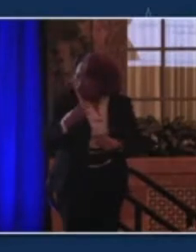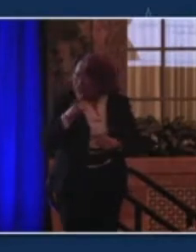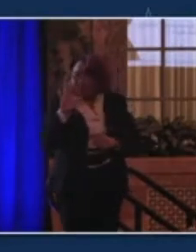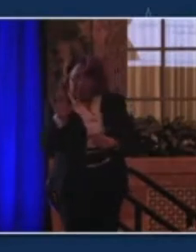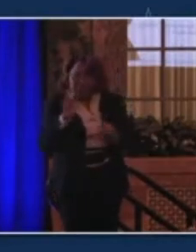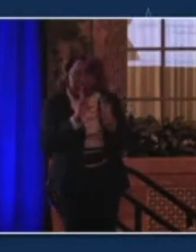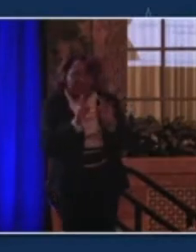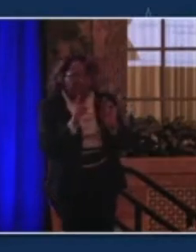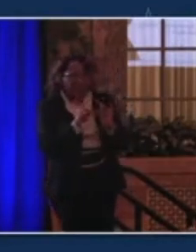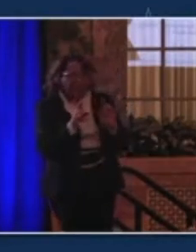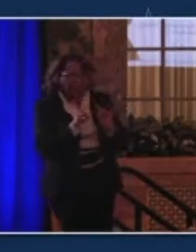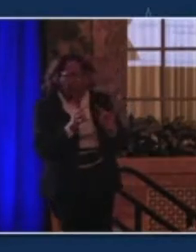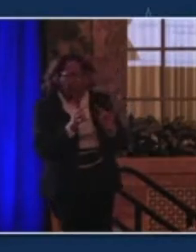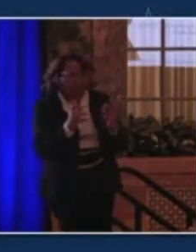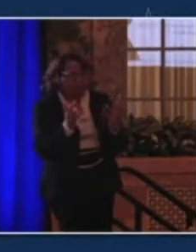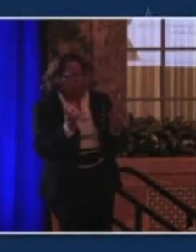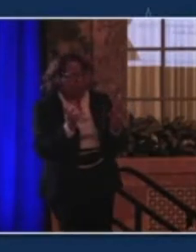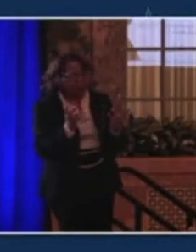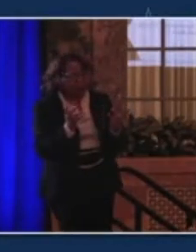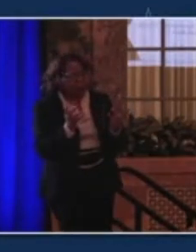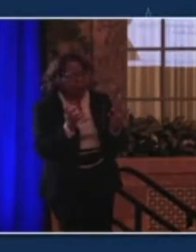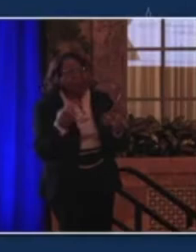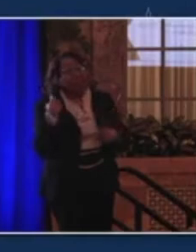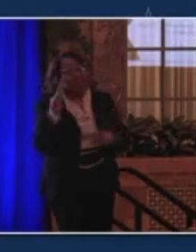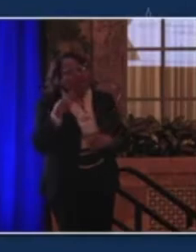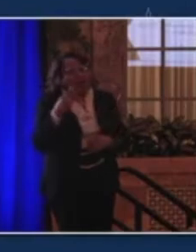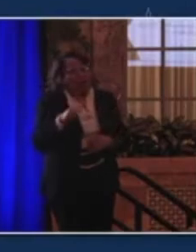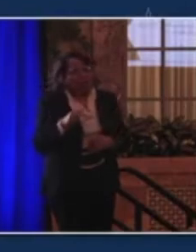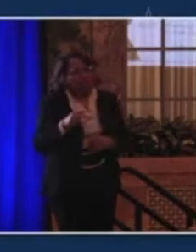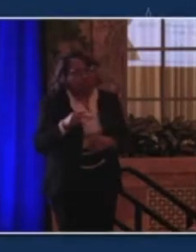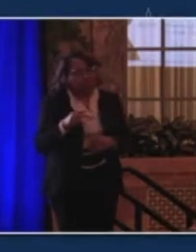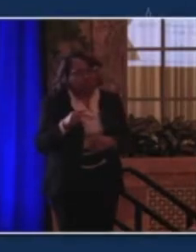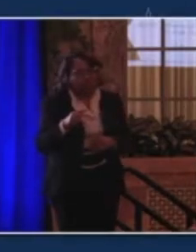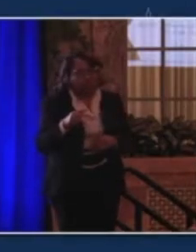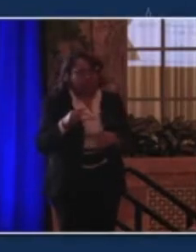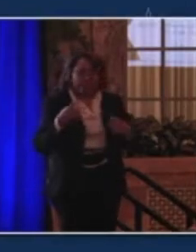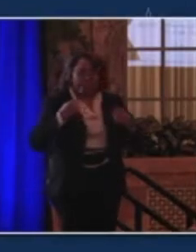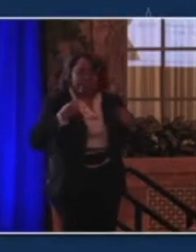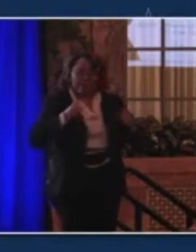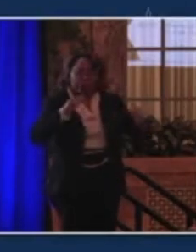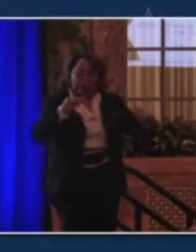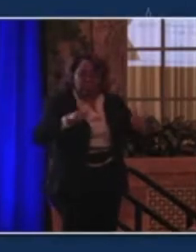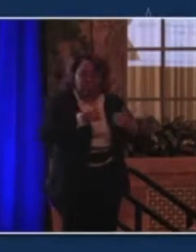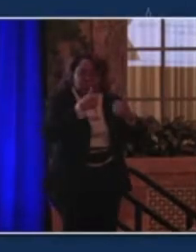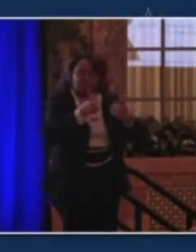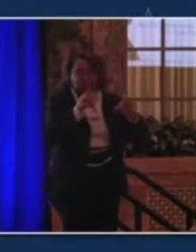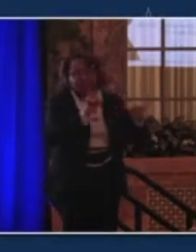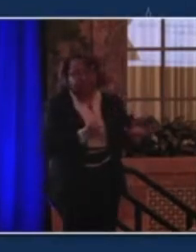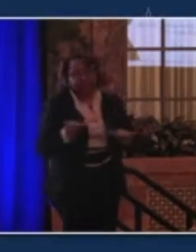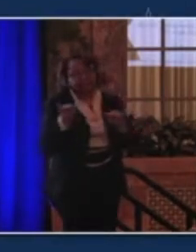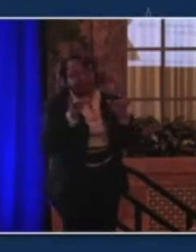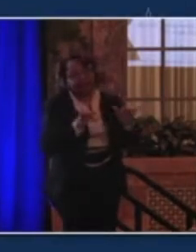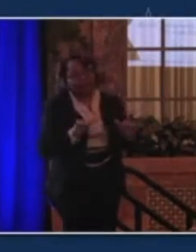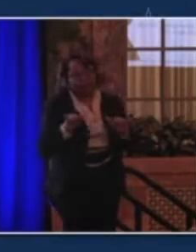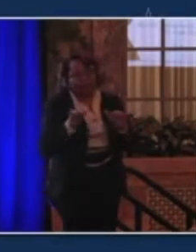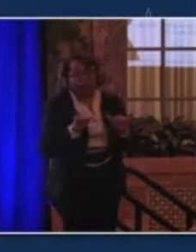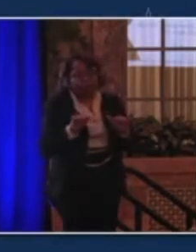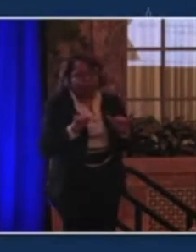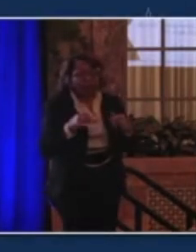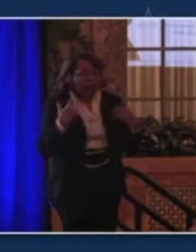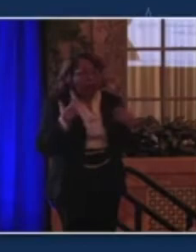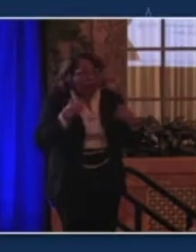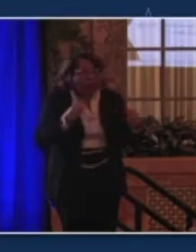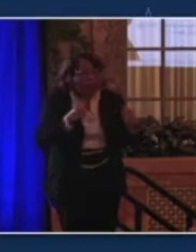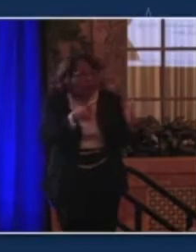legacy? Harold Washington, by boldly challenging the status quo and